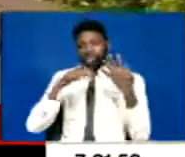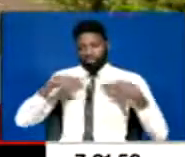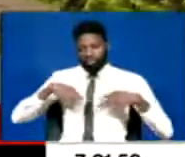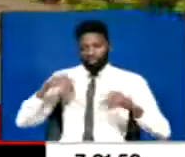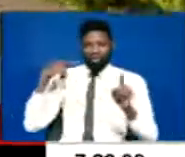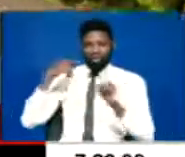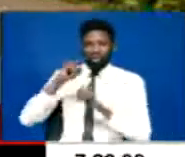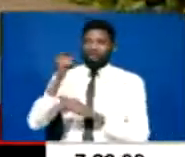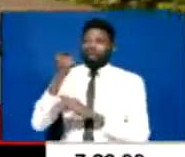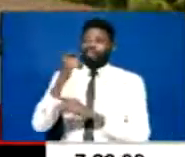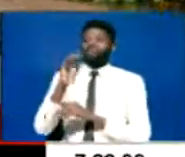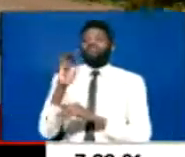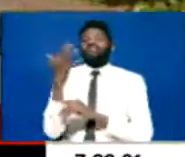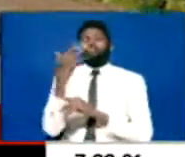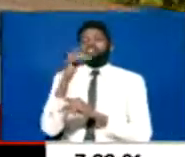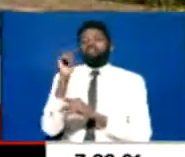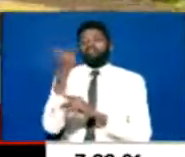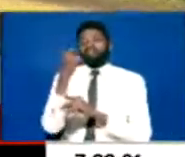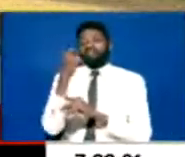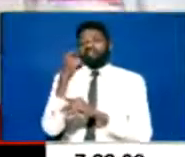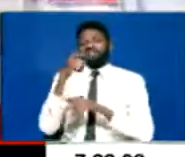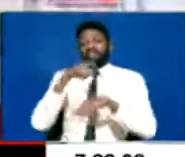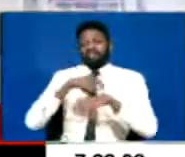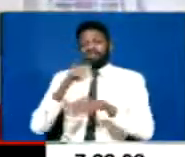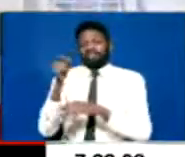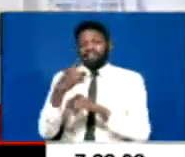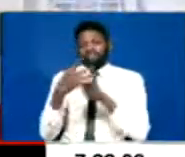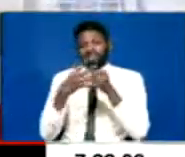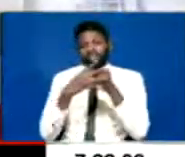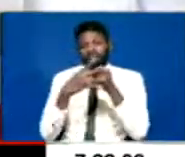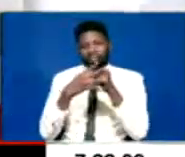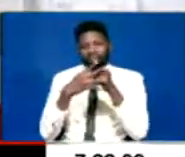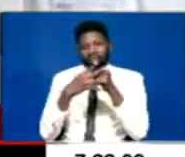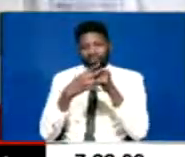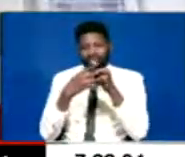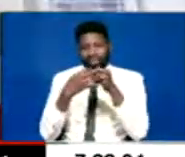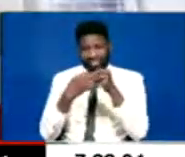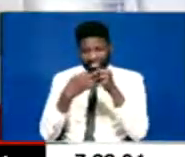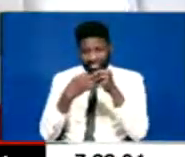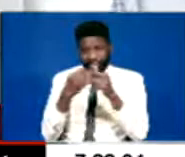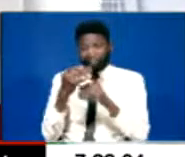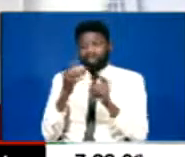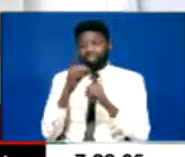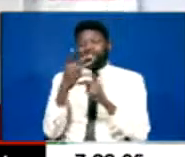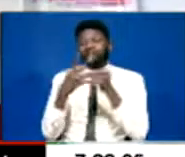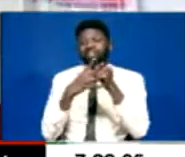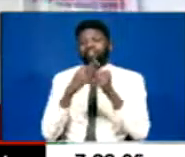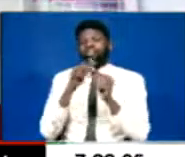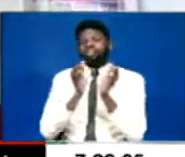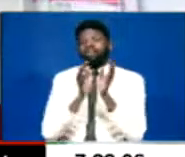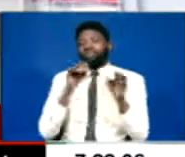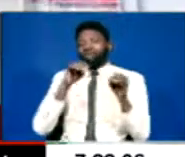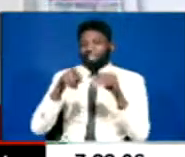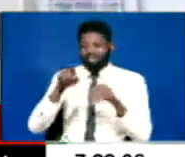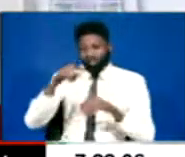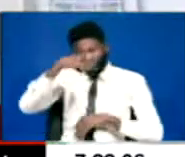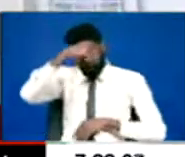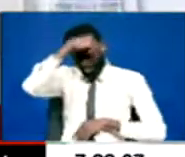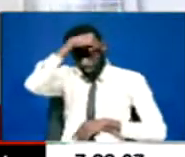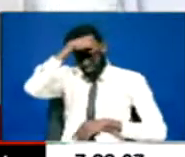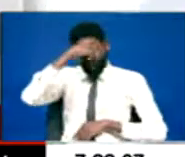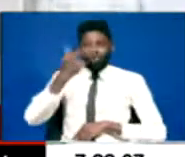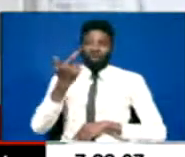in the August 9th, 2022 general election. Mwaure Wahiga graduated with a law degree from the University of Nairobi